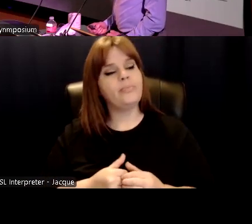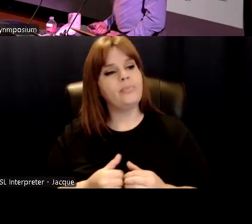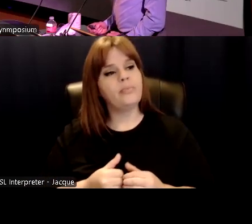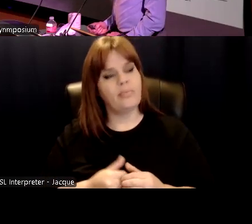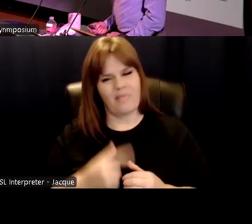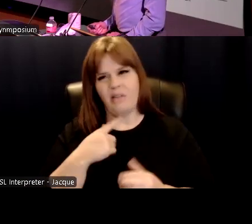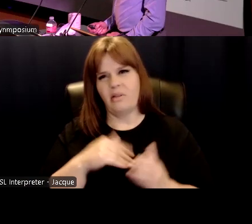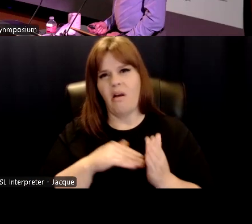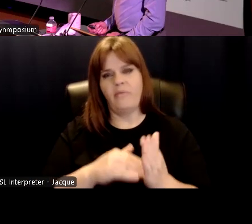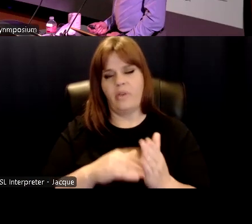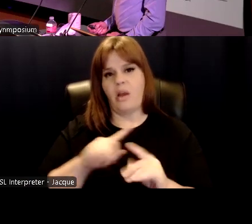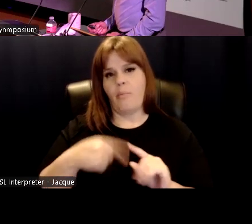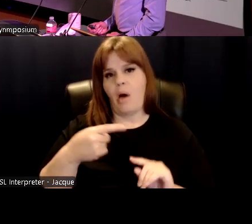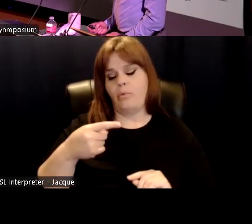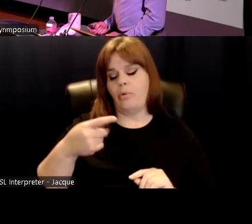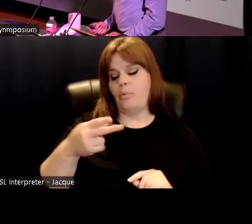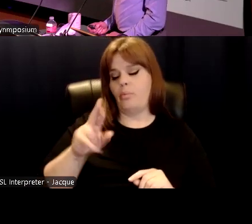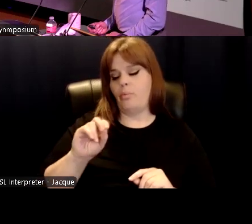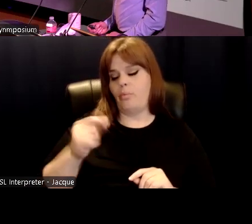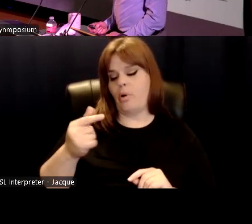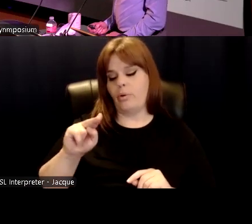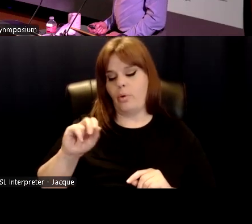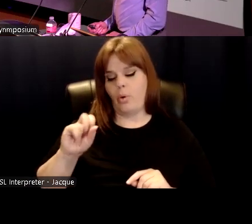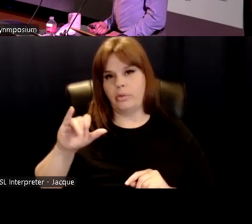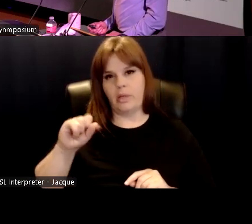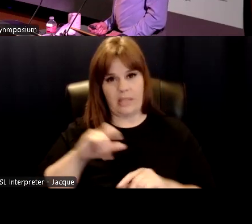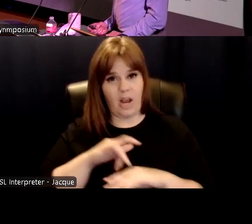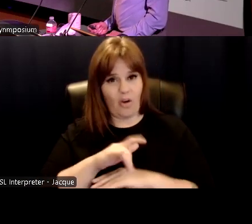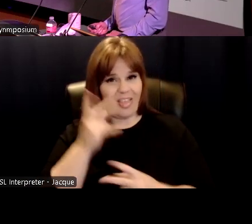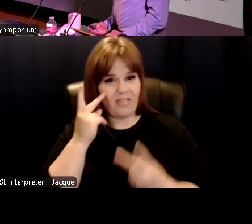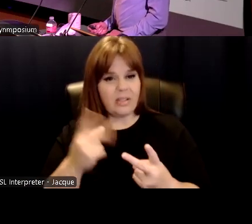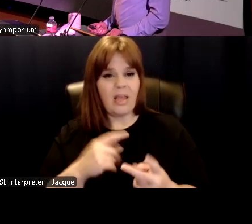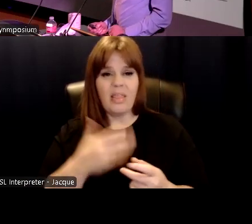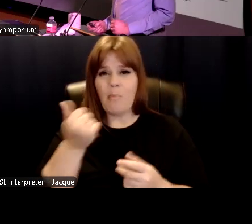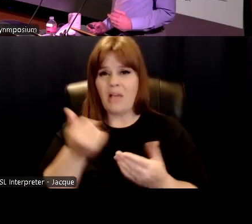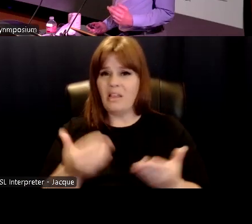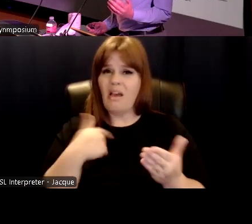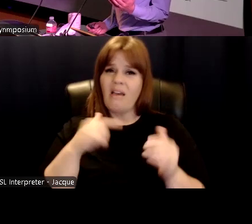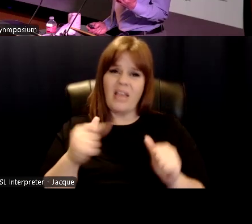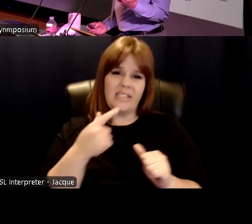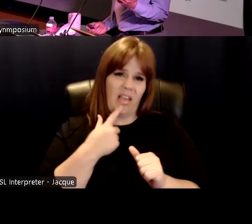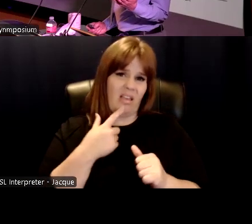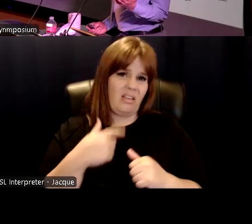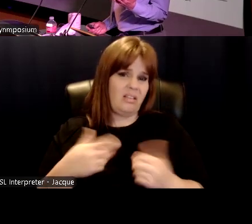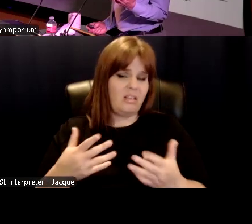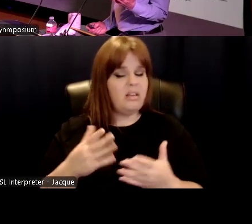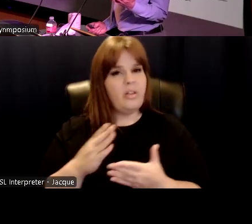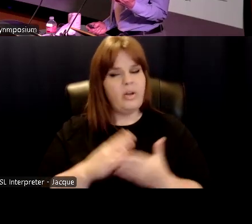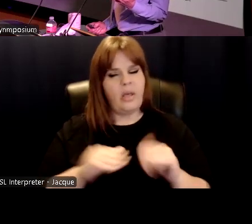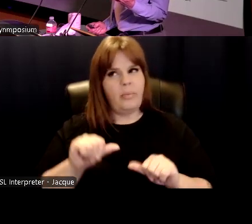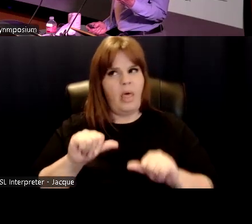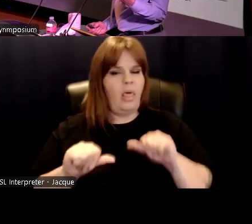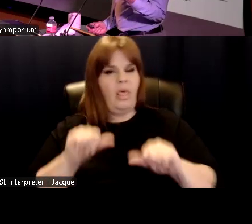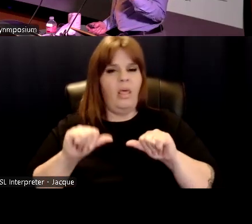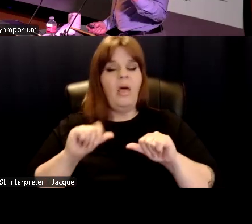about prognosis at an early visit. I guess the best thing I can say is there's somewhat uncertain, but there